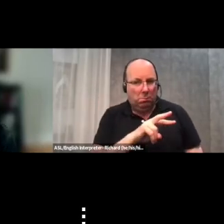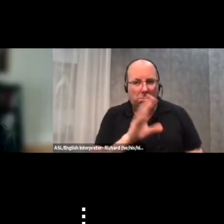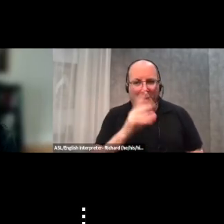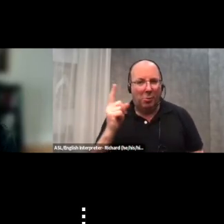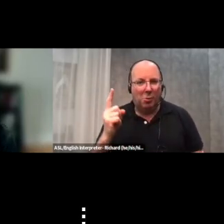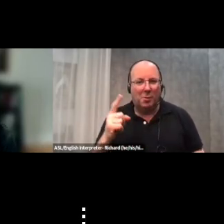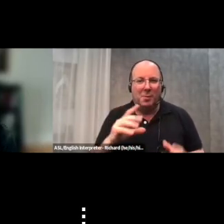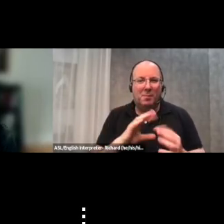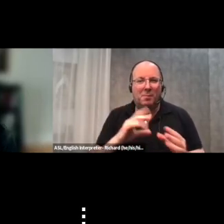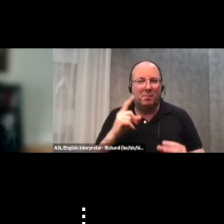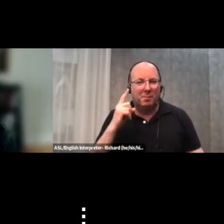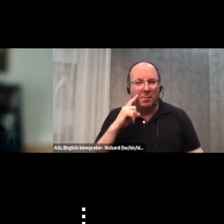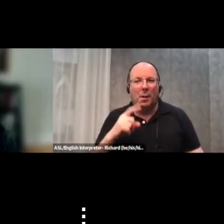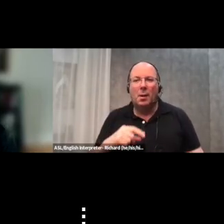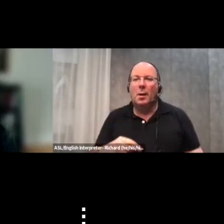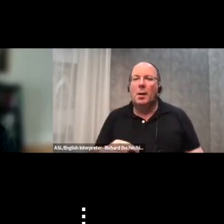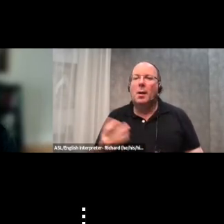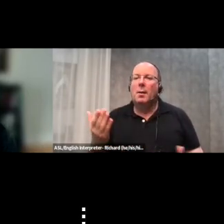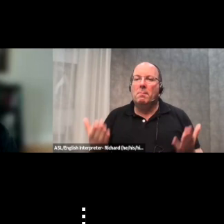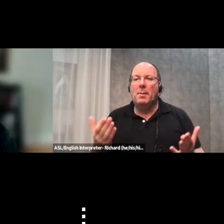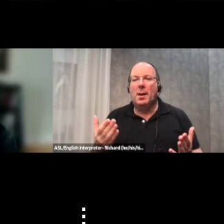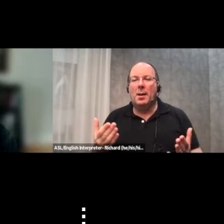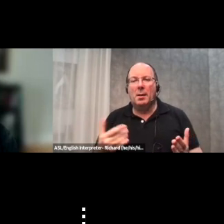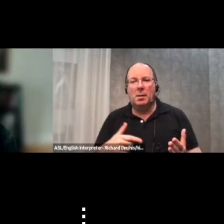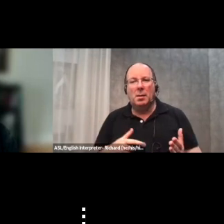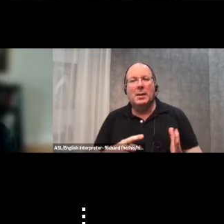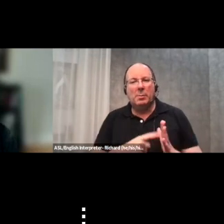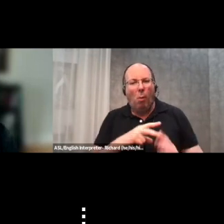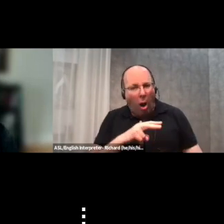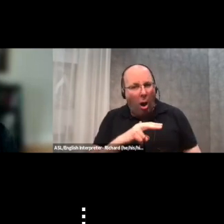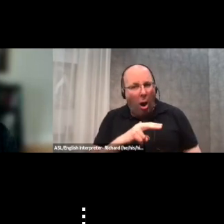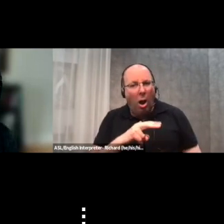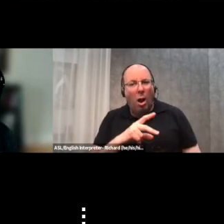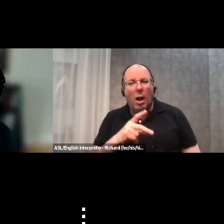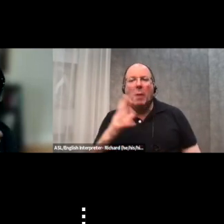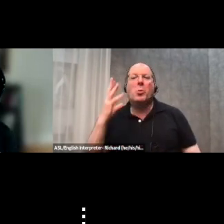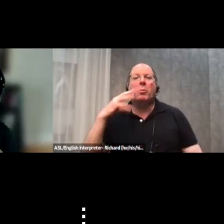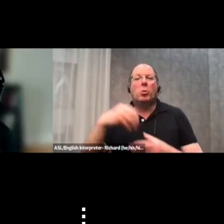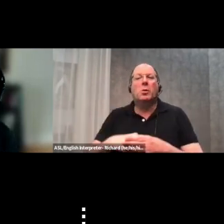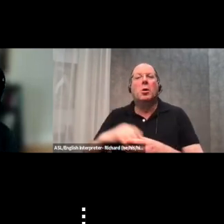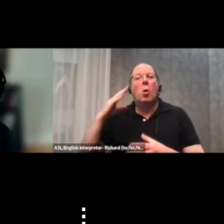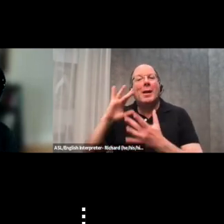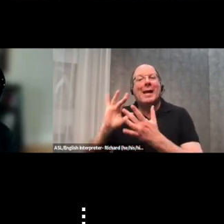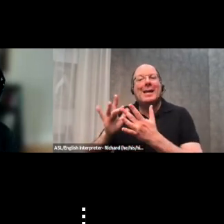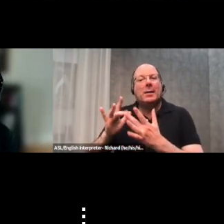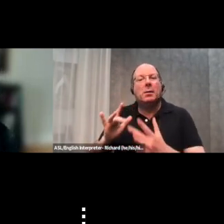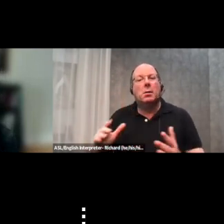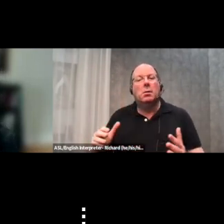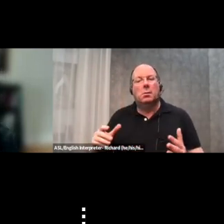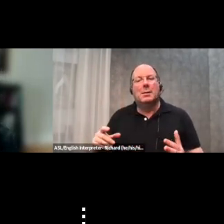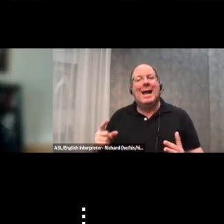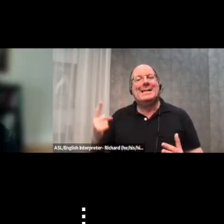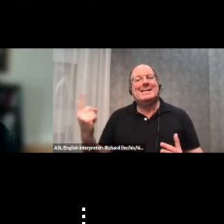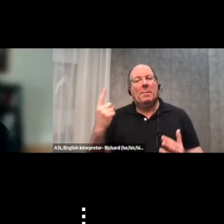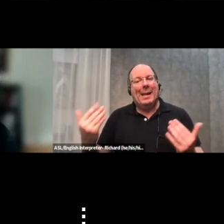they're kinks, then you may hear some stuff that feels really wild to you. But as we know from the internet, if it exists, it